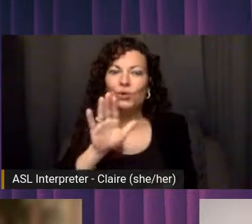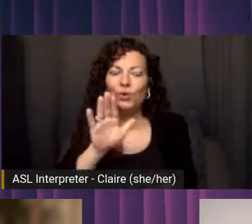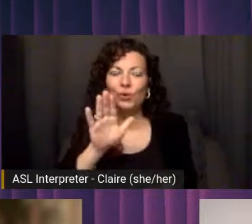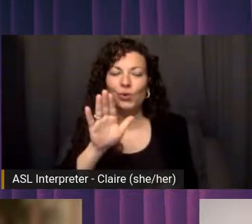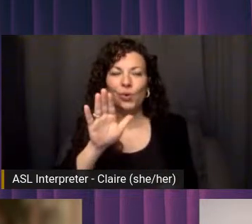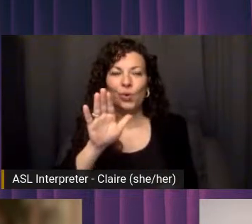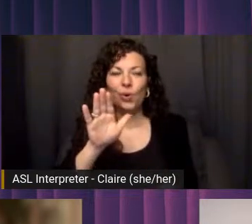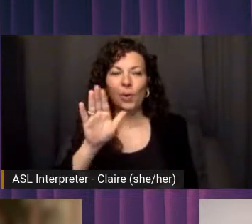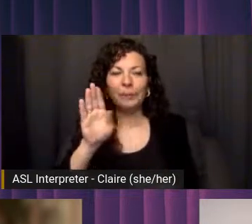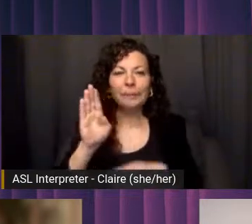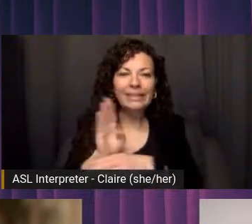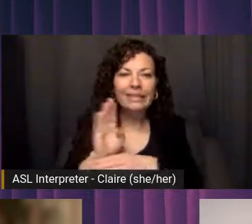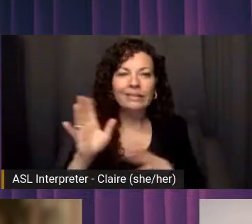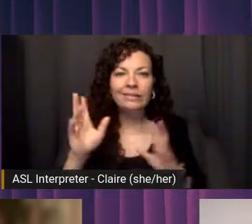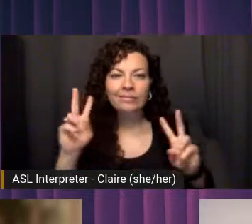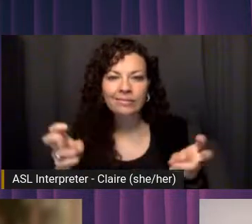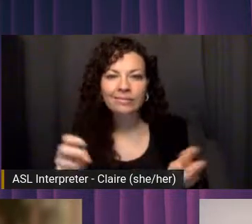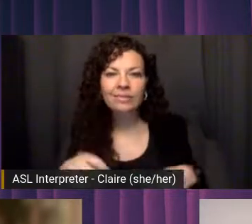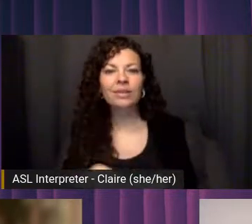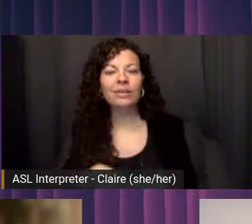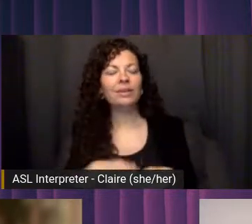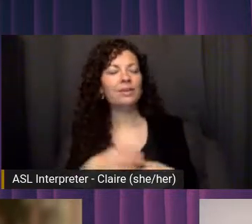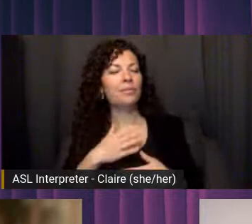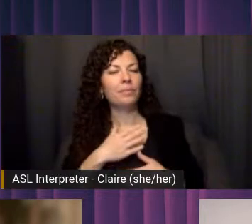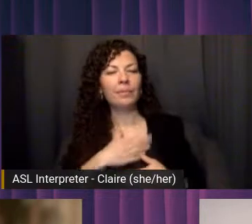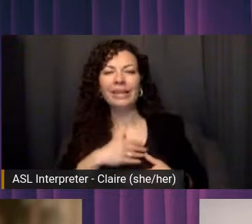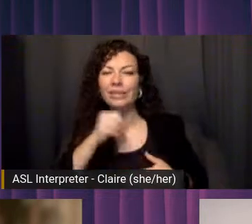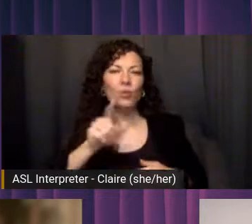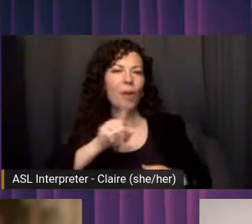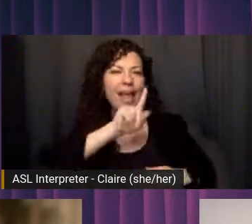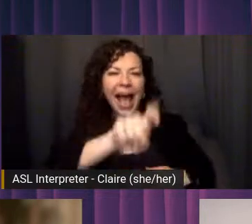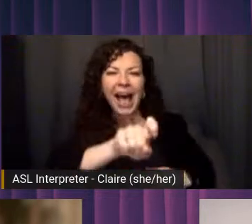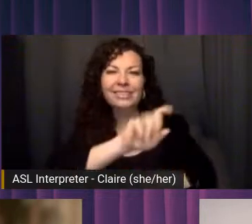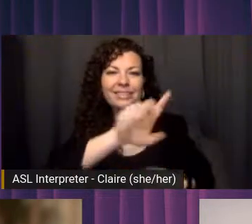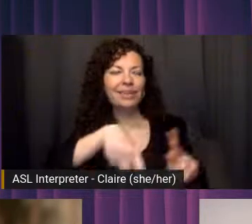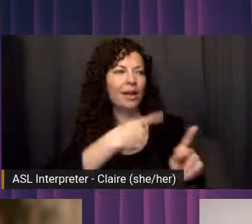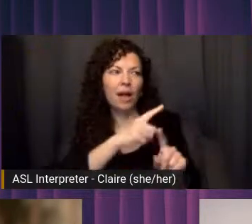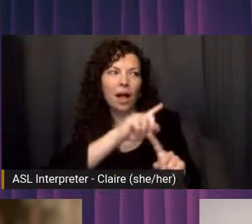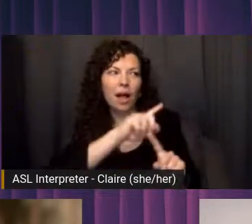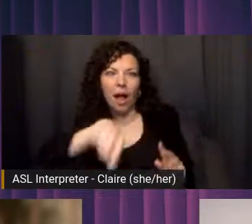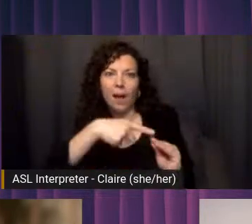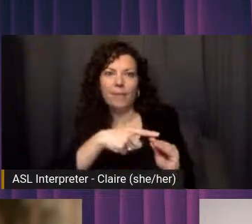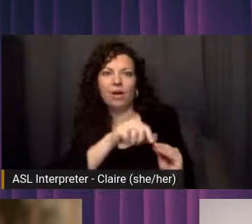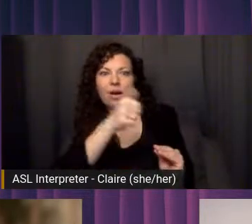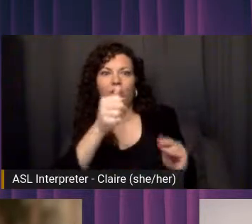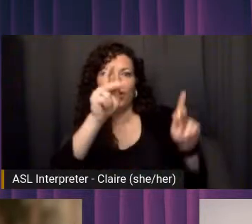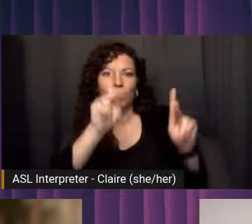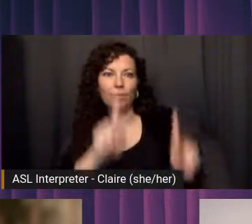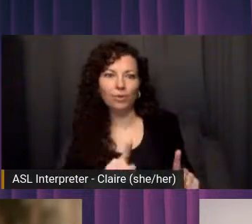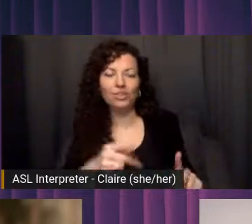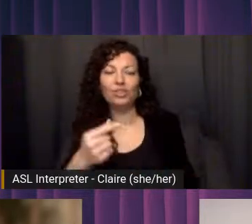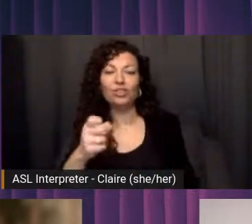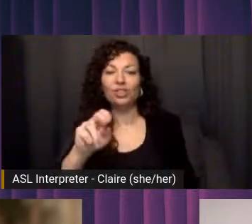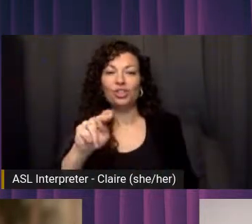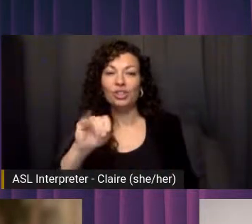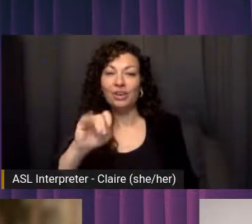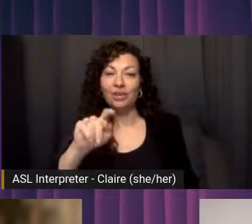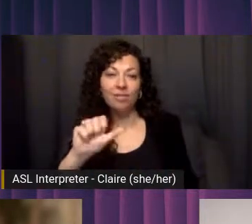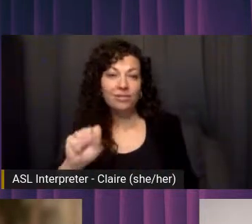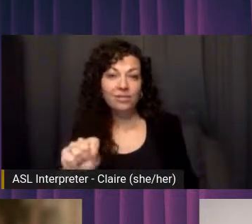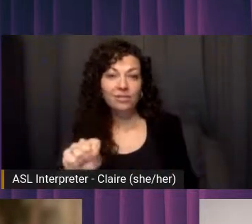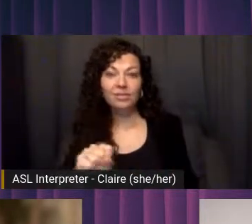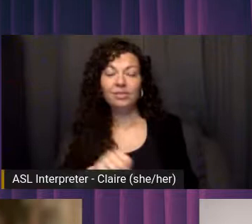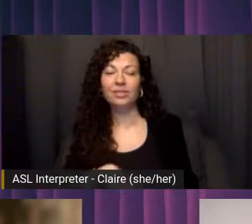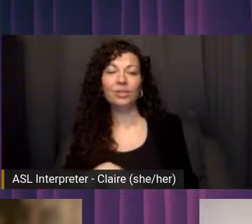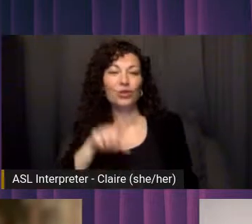also surprising how much people think that they can just ask questions about genitals at any time. To